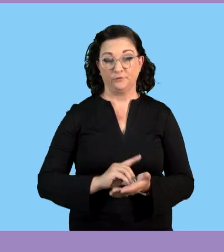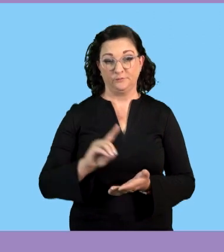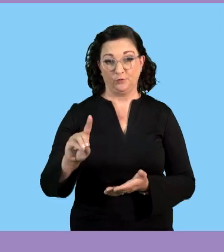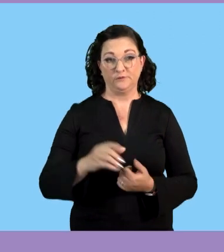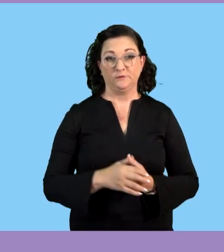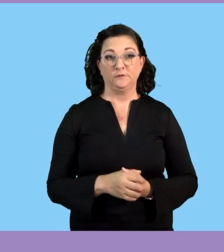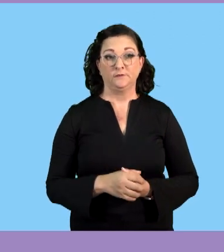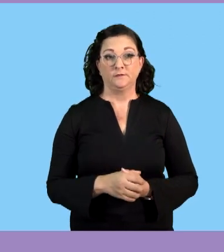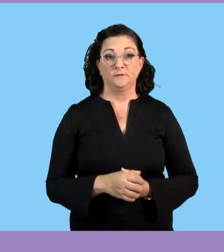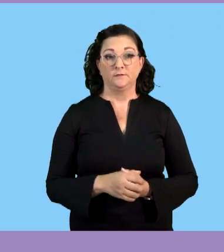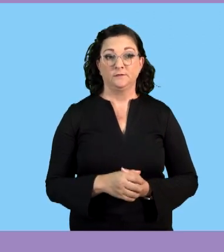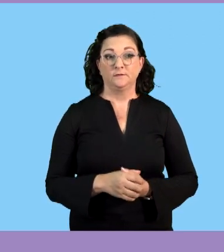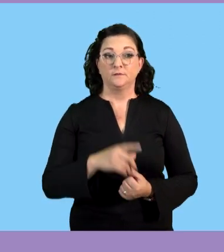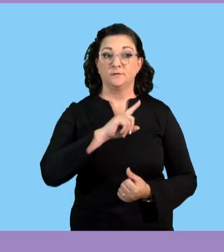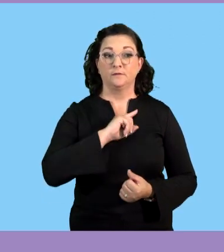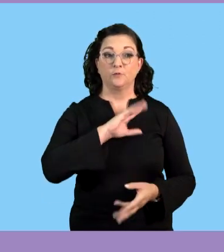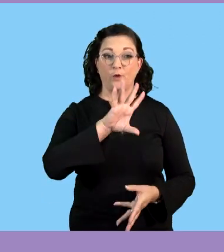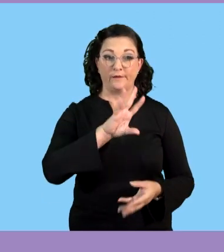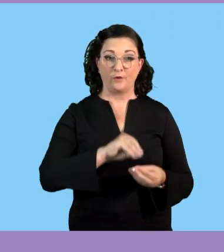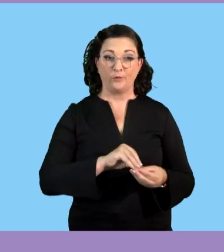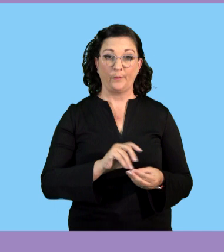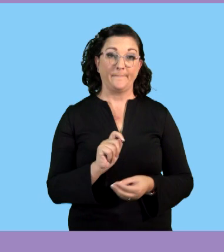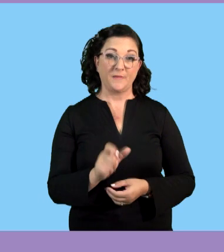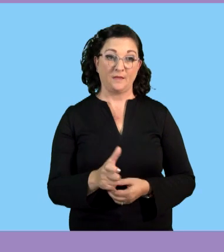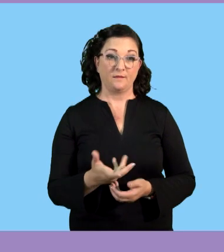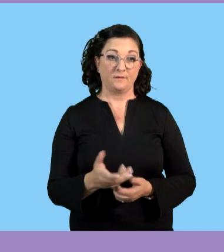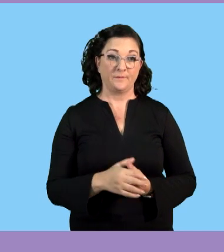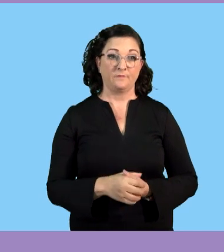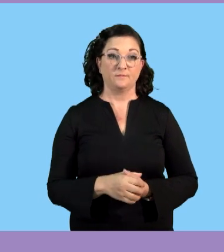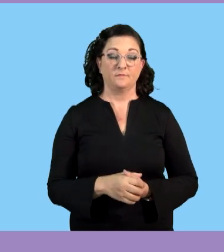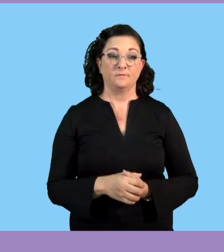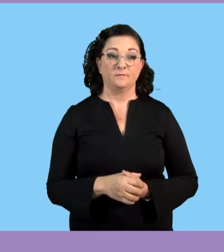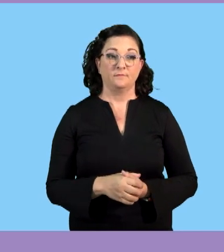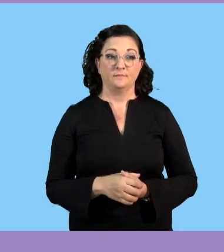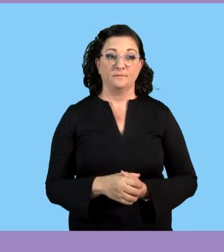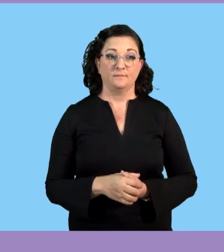25,350 as deposit. And the total amount that Sipo paid